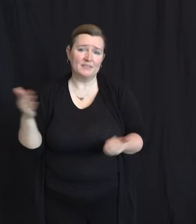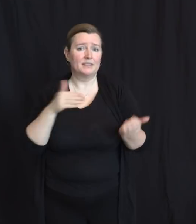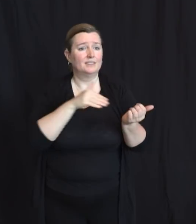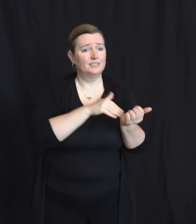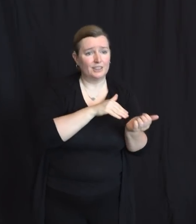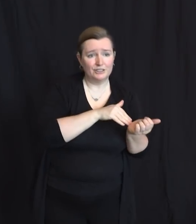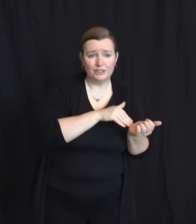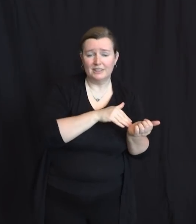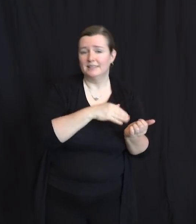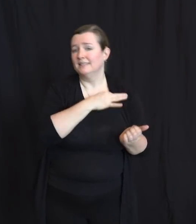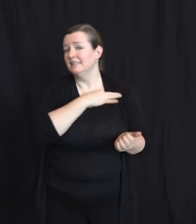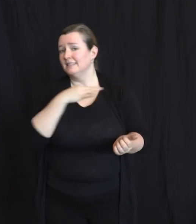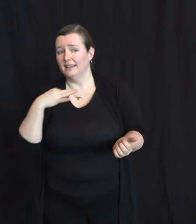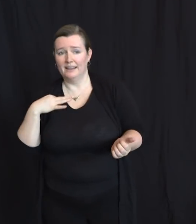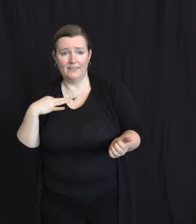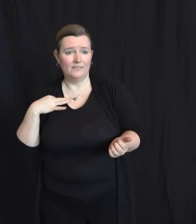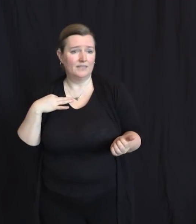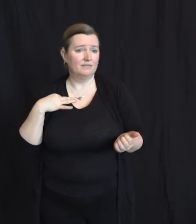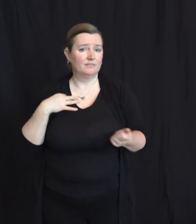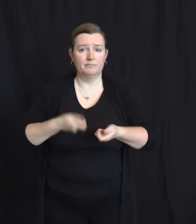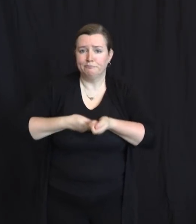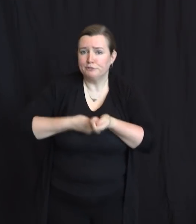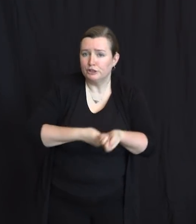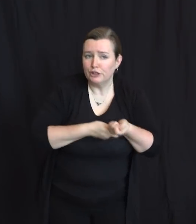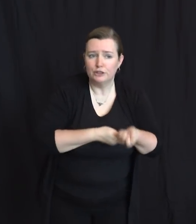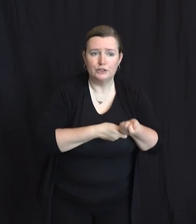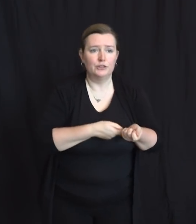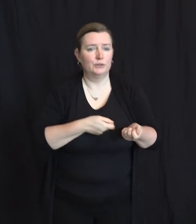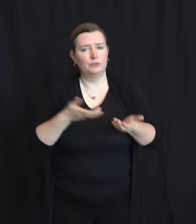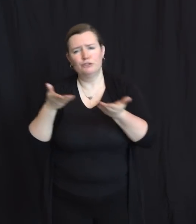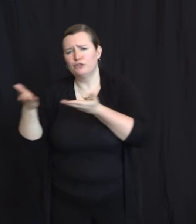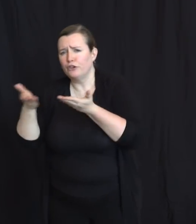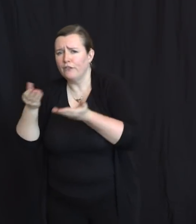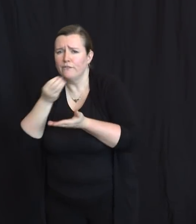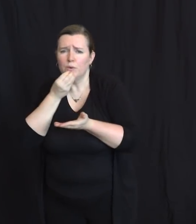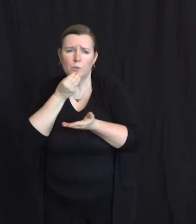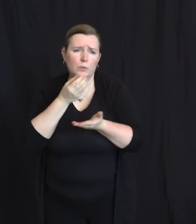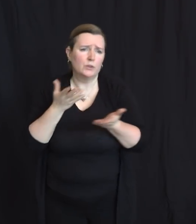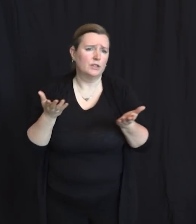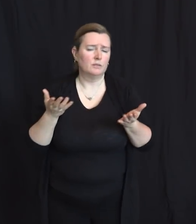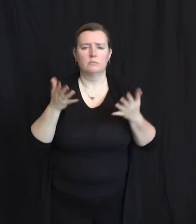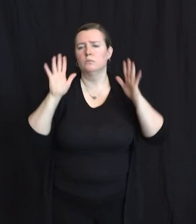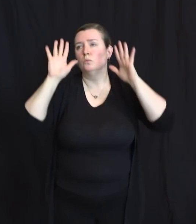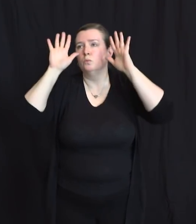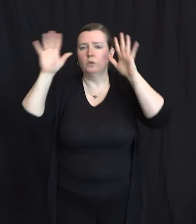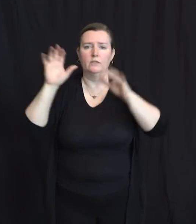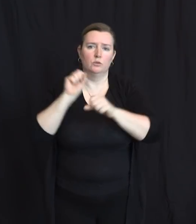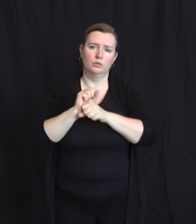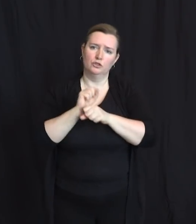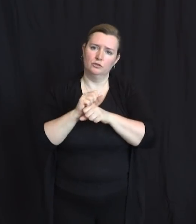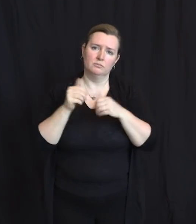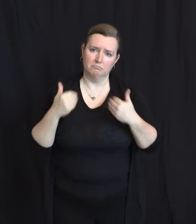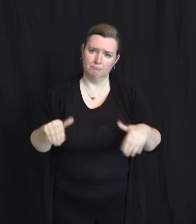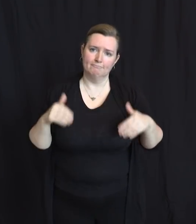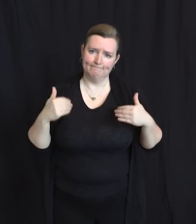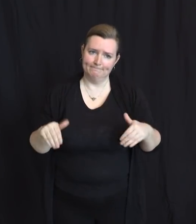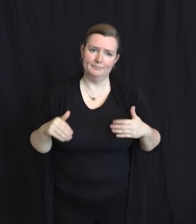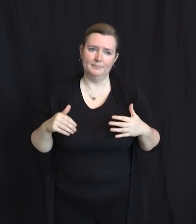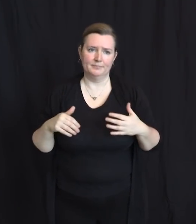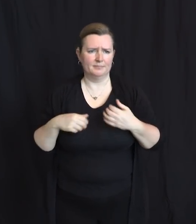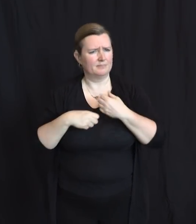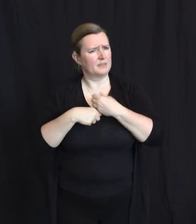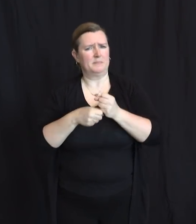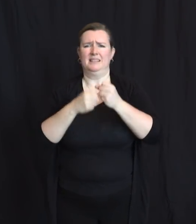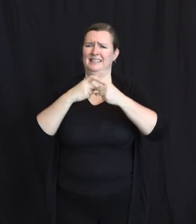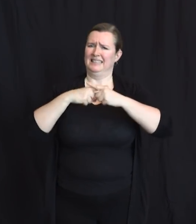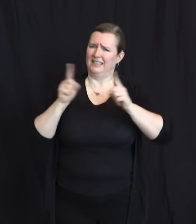providers, housekeeping staff, and many others are doing an extraordinary job and are making a difference in the lives of